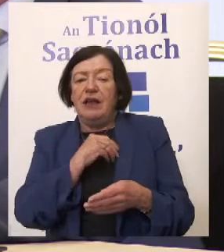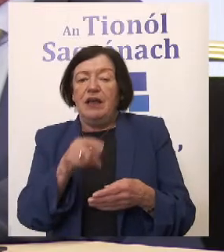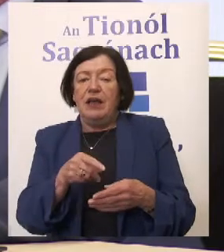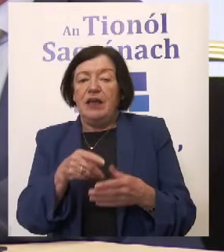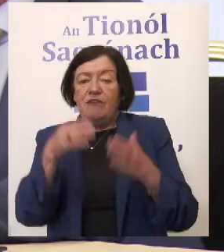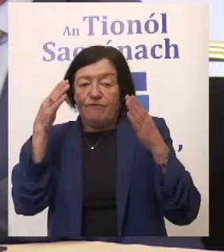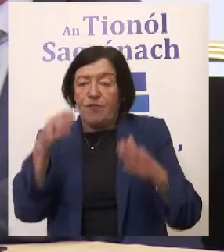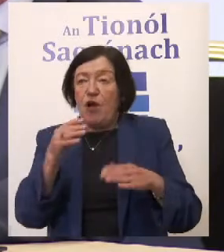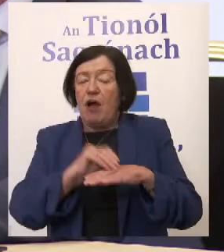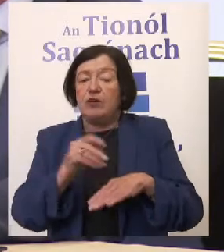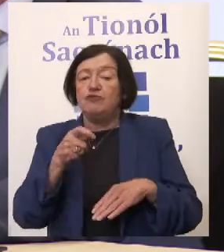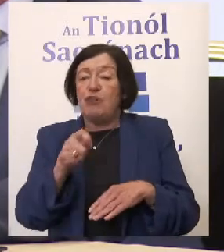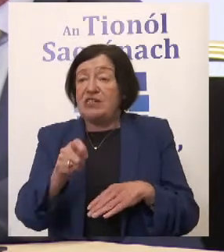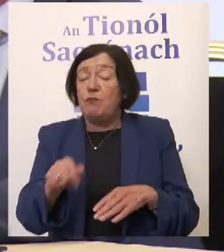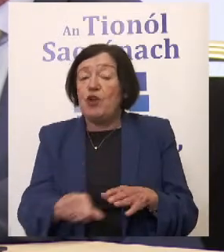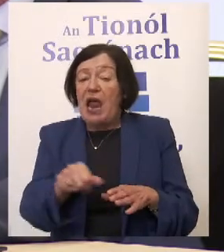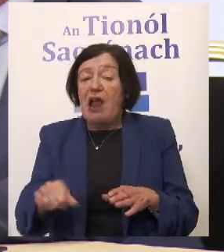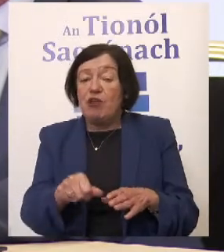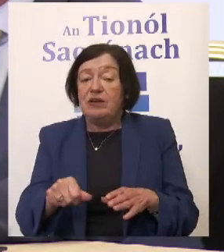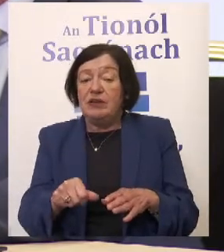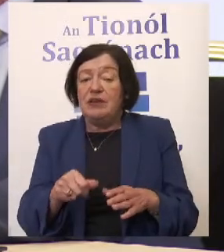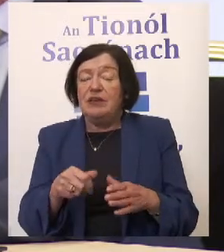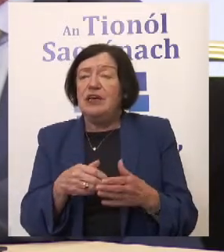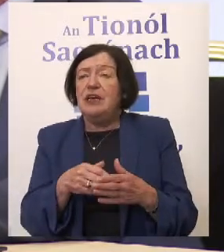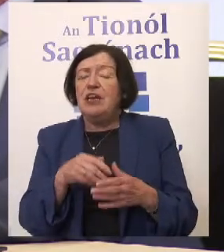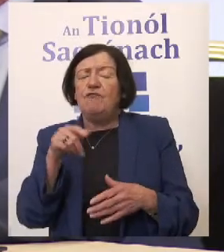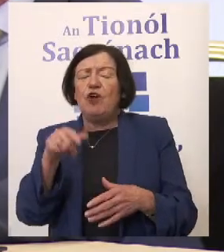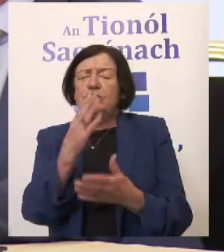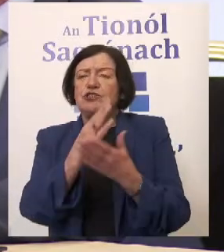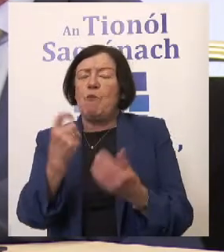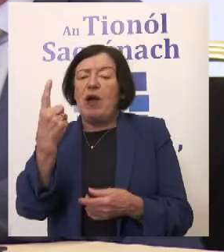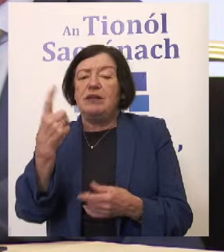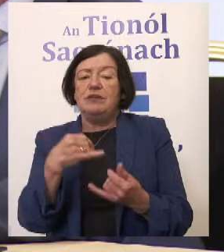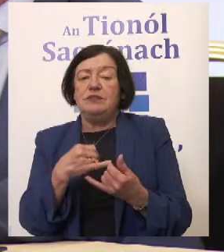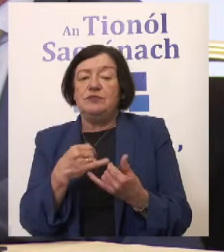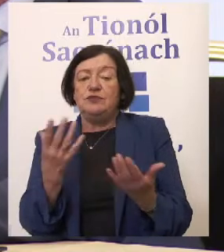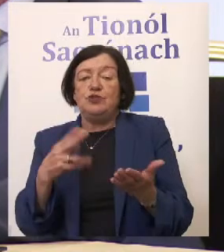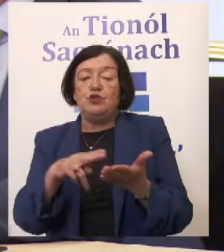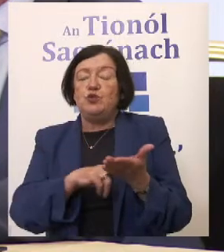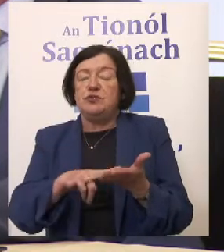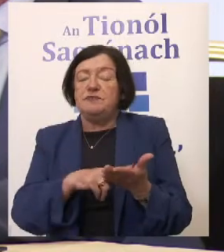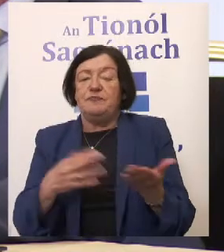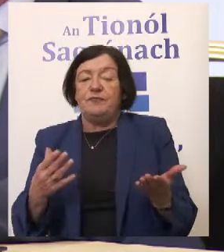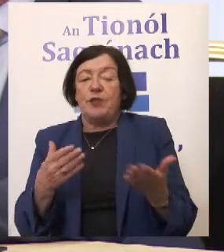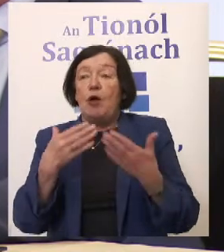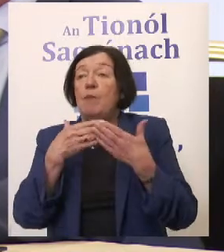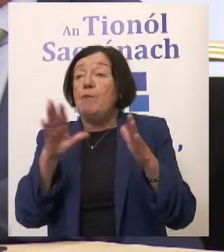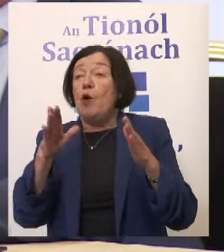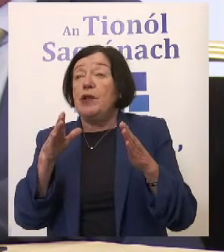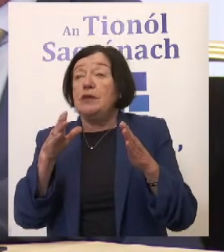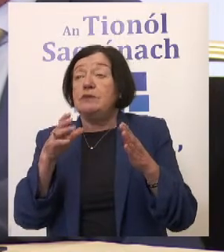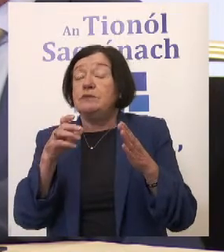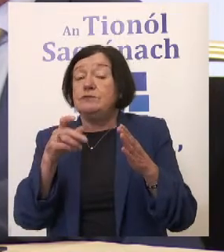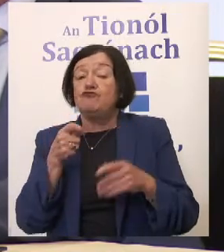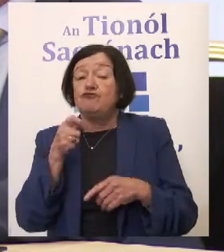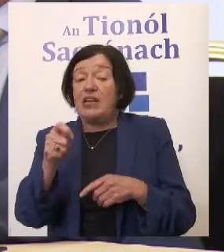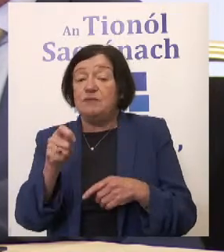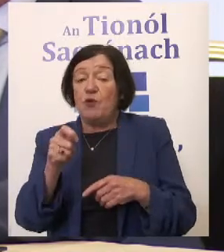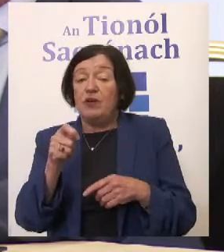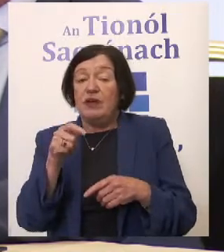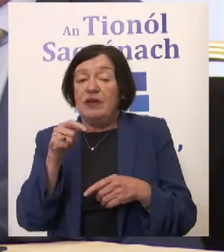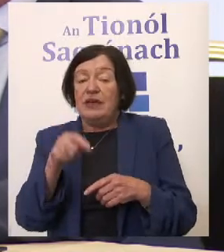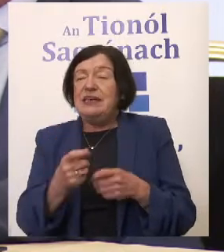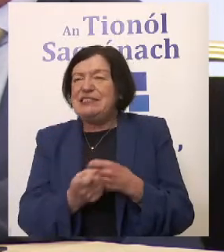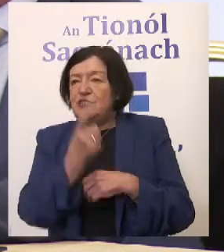focus on the transport sector more generally. So if you're somebody who is, you know, trying to use public transport system to come home, particularly this would be a big issue